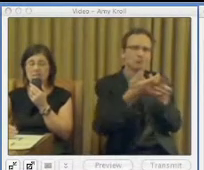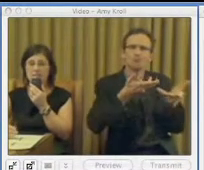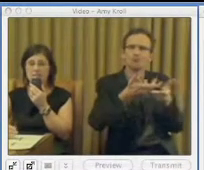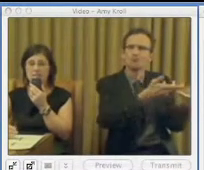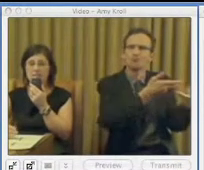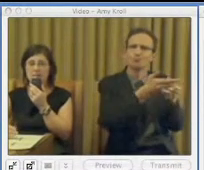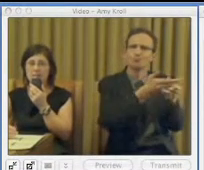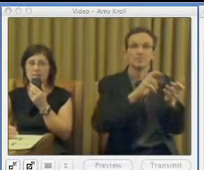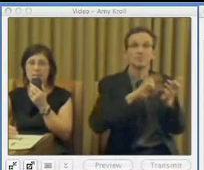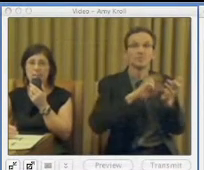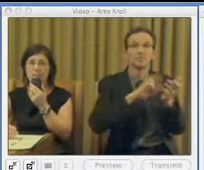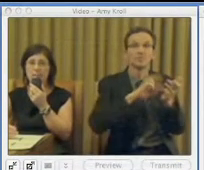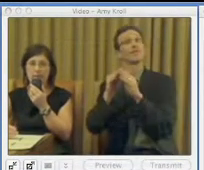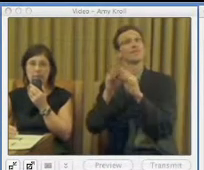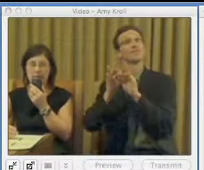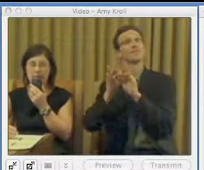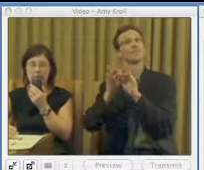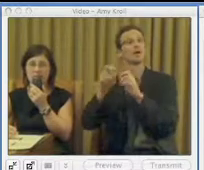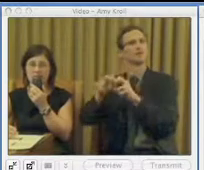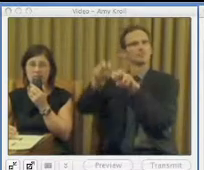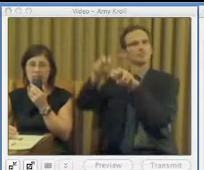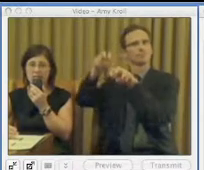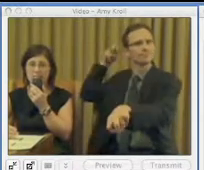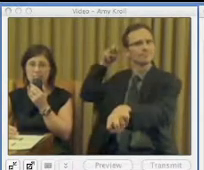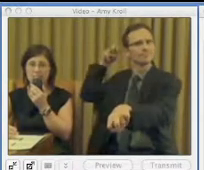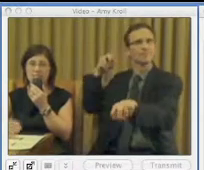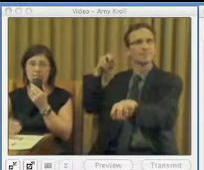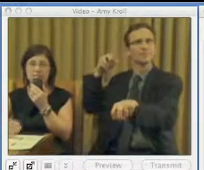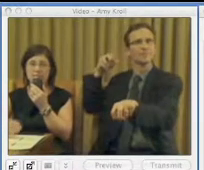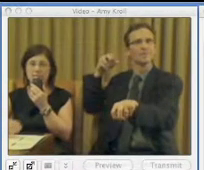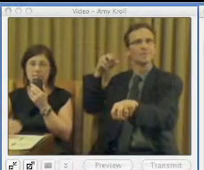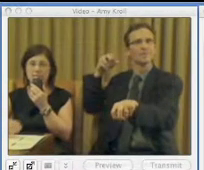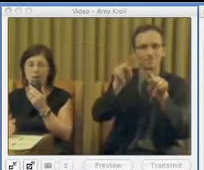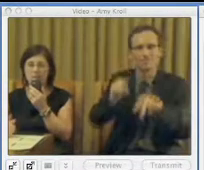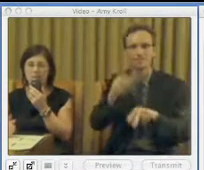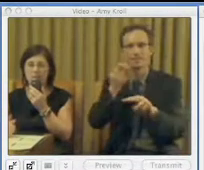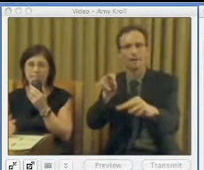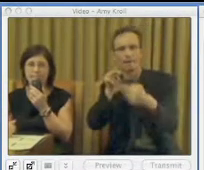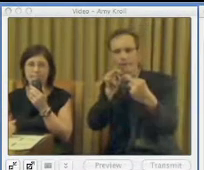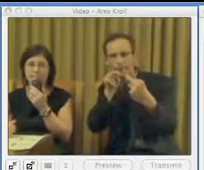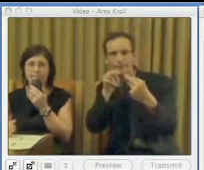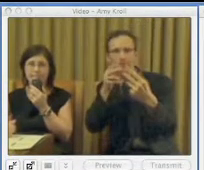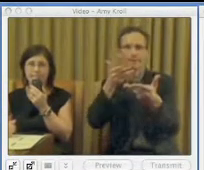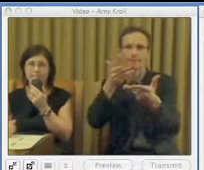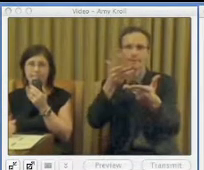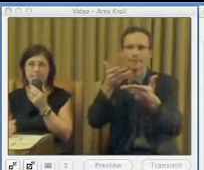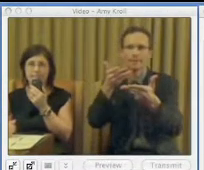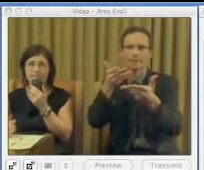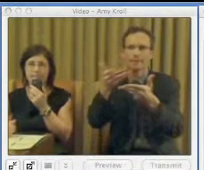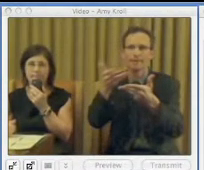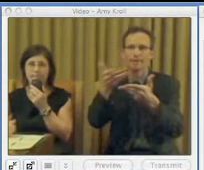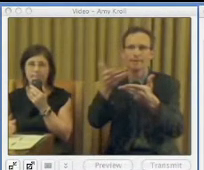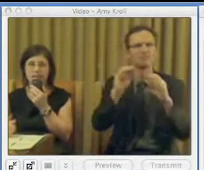they don't have to sit and make direct eye contact with their clients.